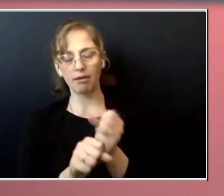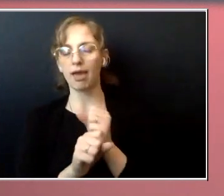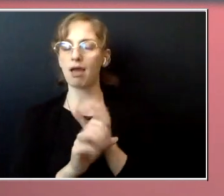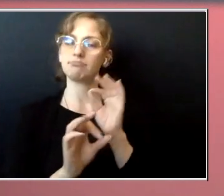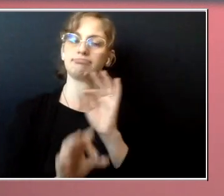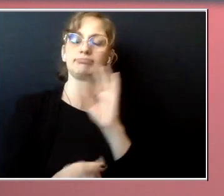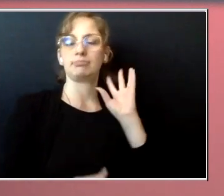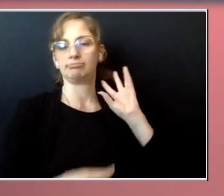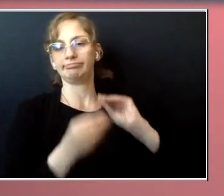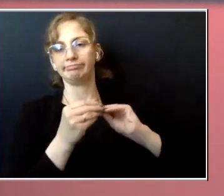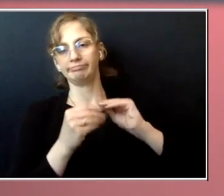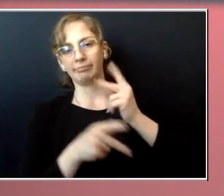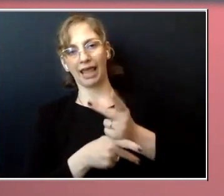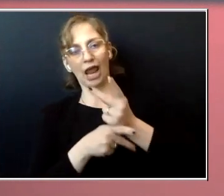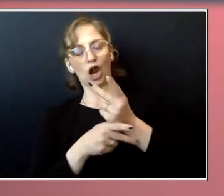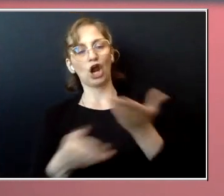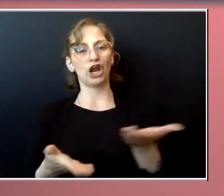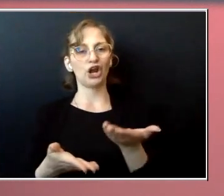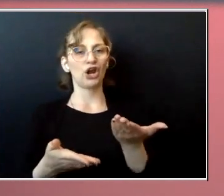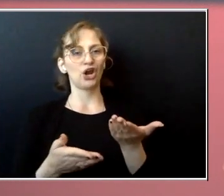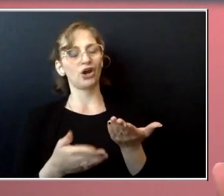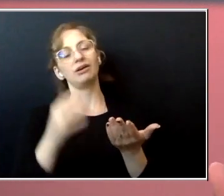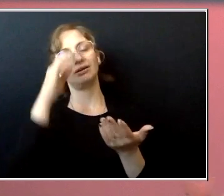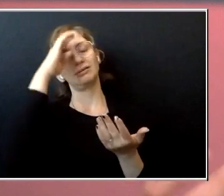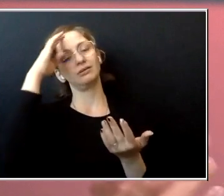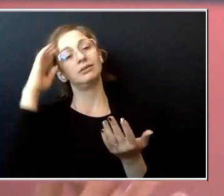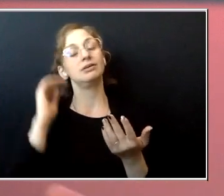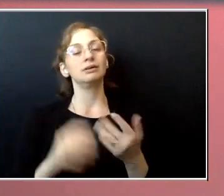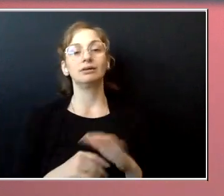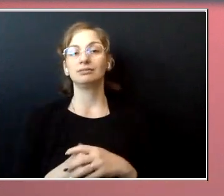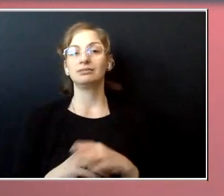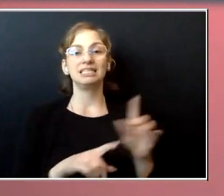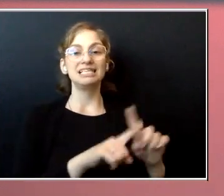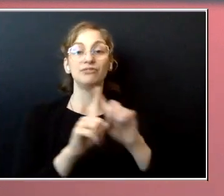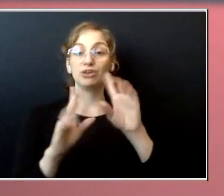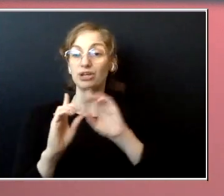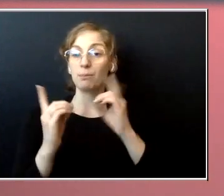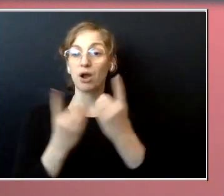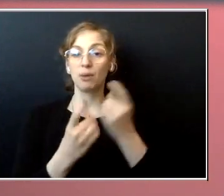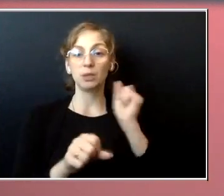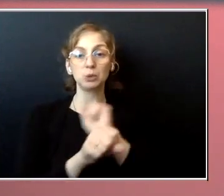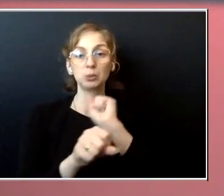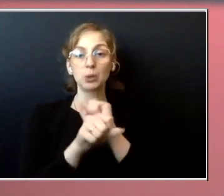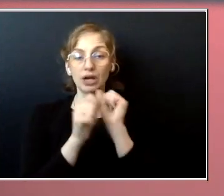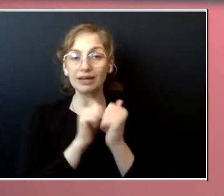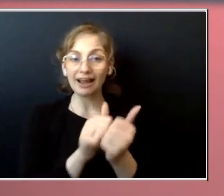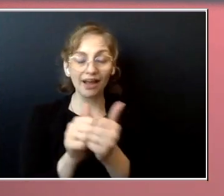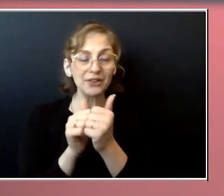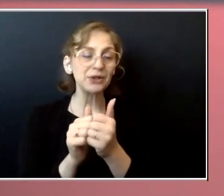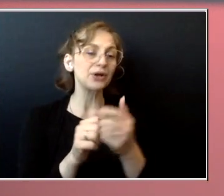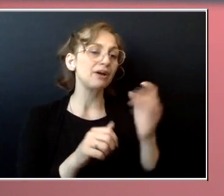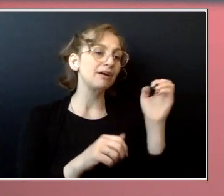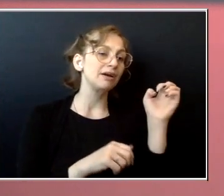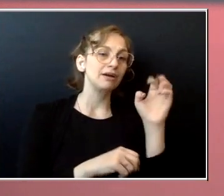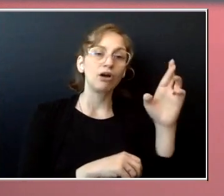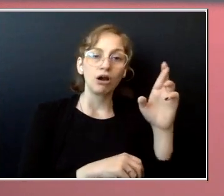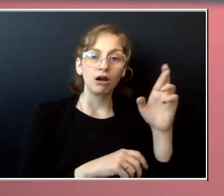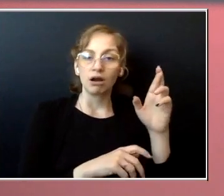this case with hematology, vascular intervention radiology, in addition to his emergency room physicians that treated